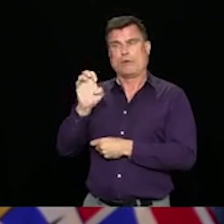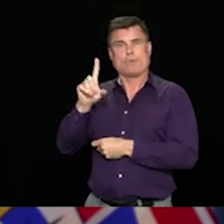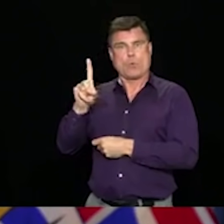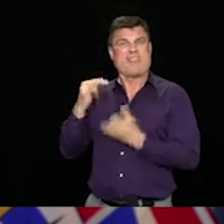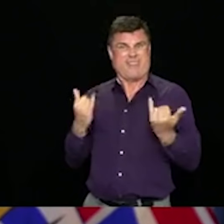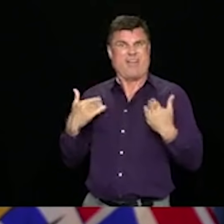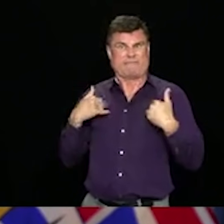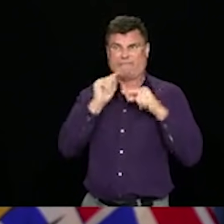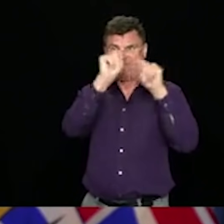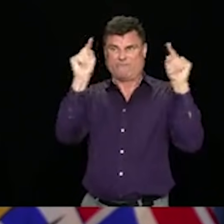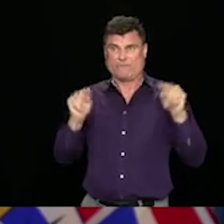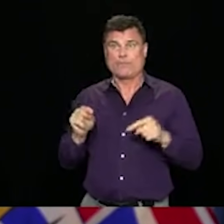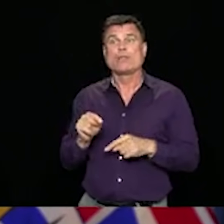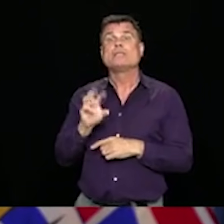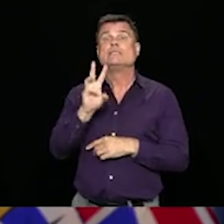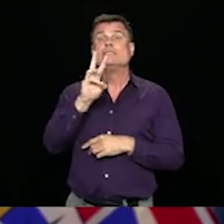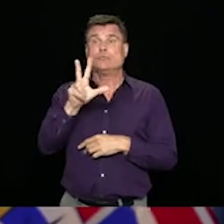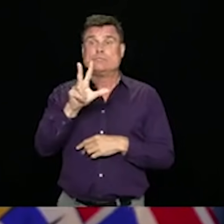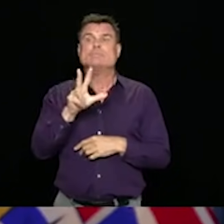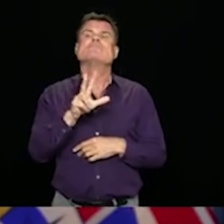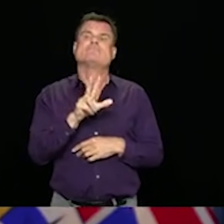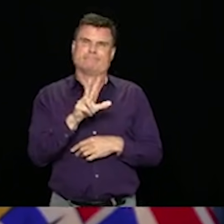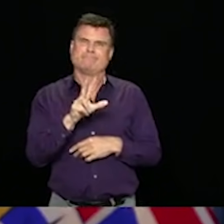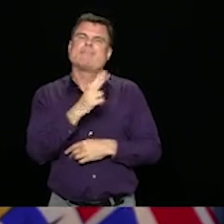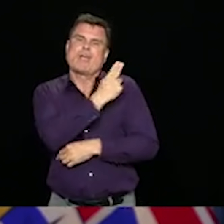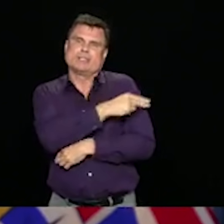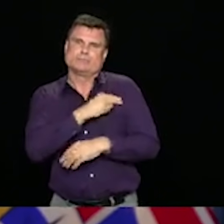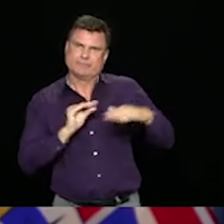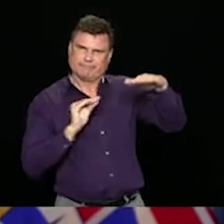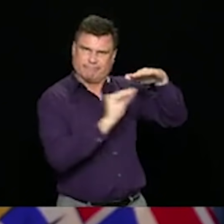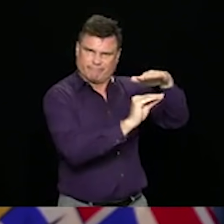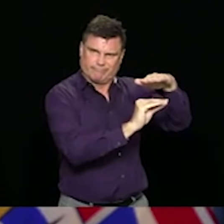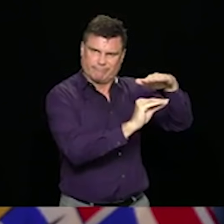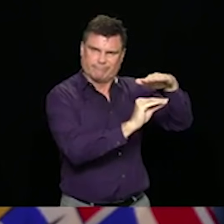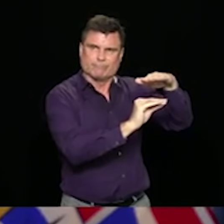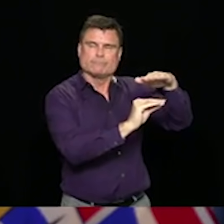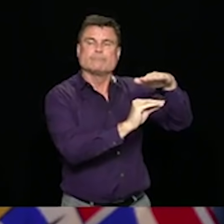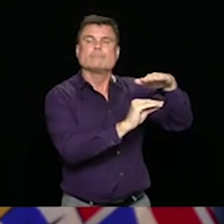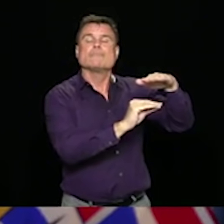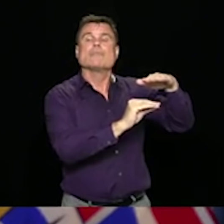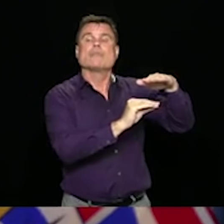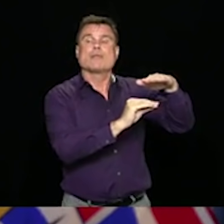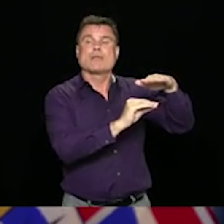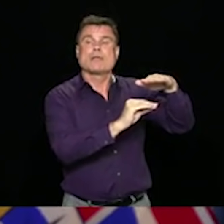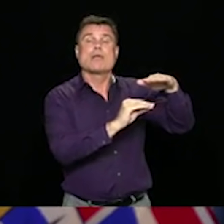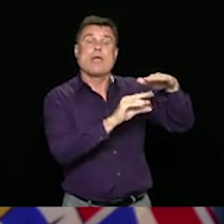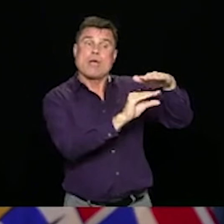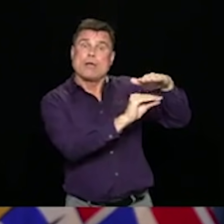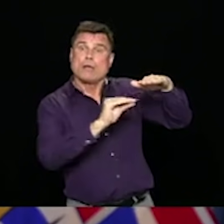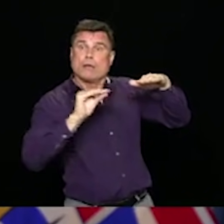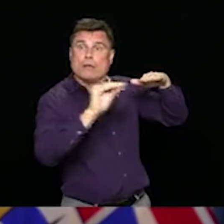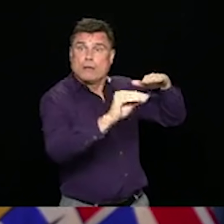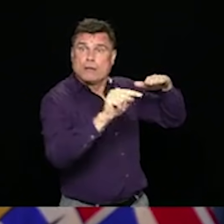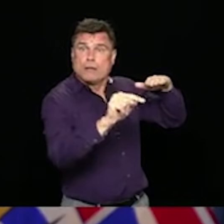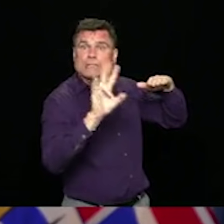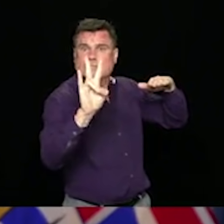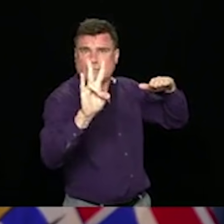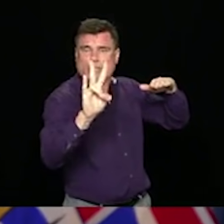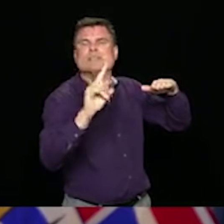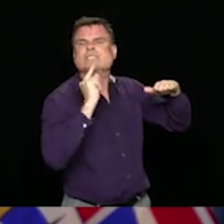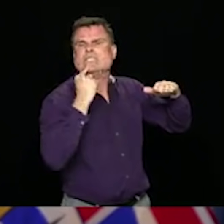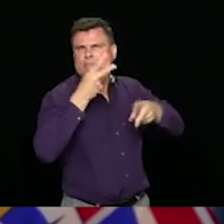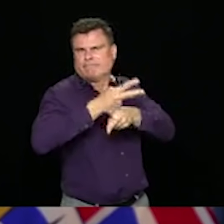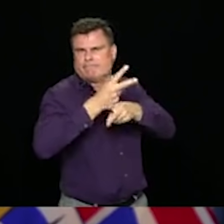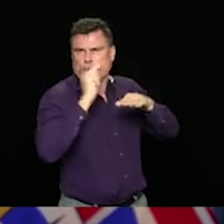hospital and 6 people are now currently in critical care or ICU. Unfortunately, we have also had 2 new deaths